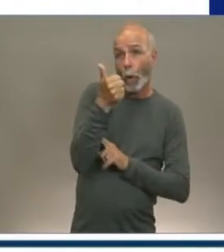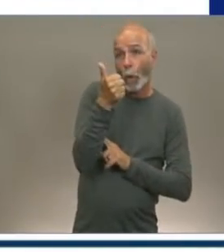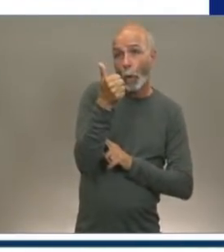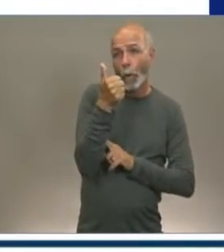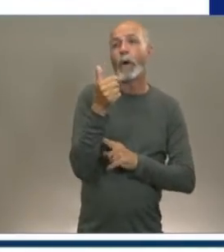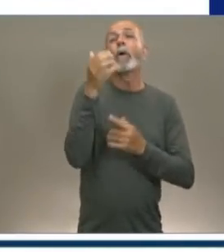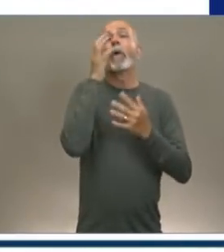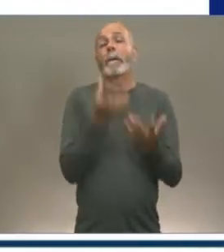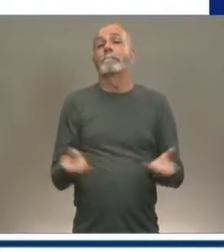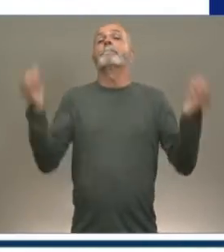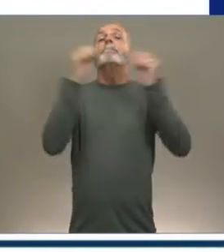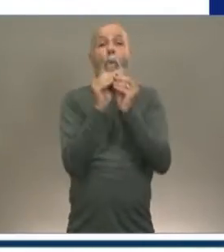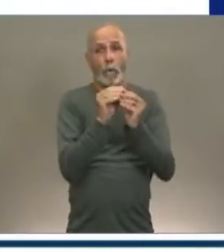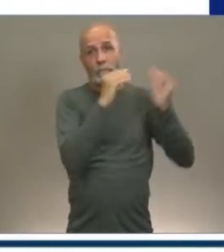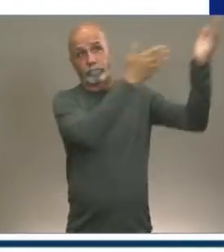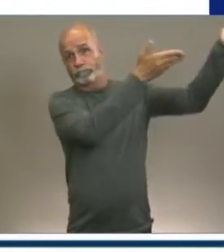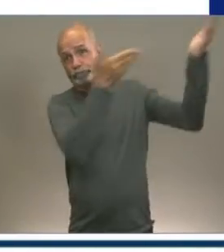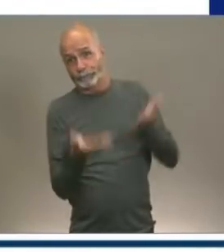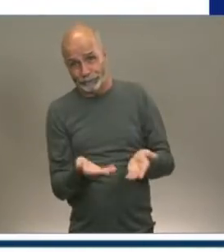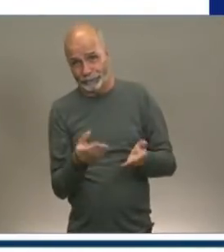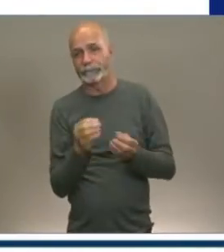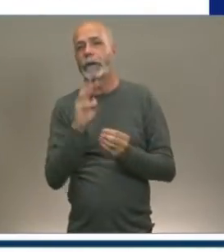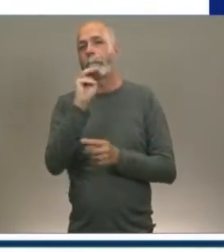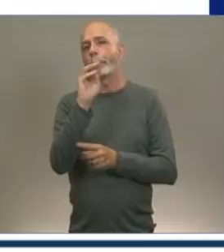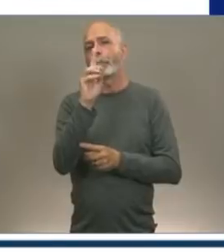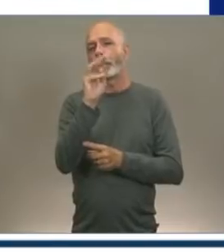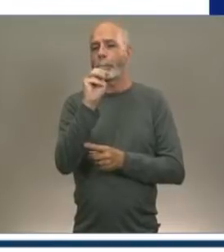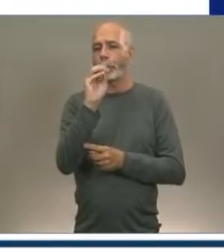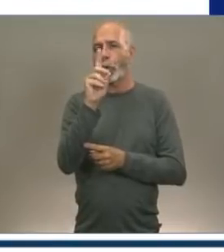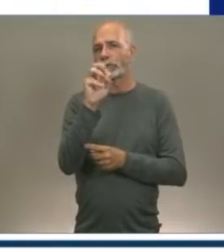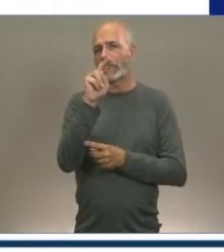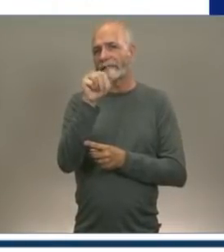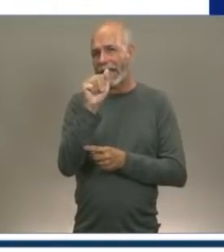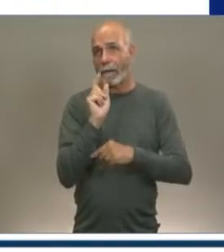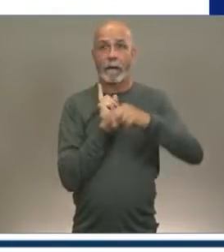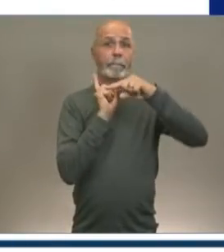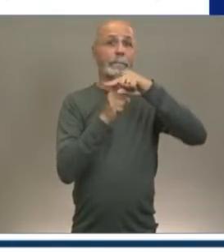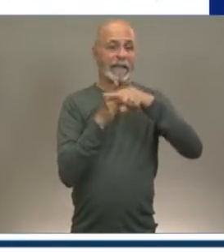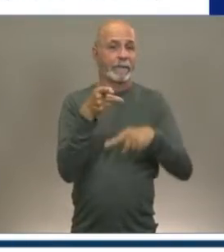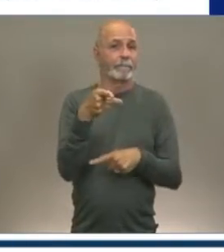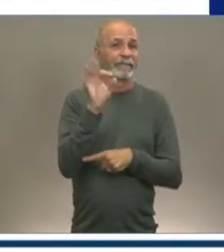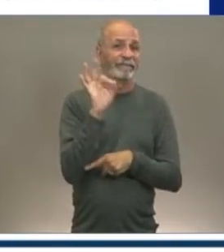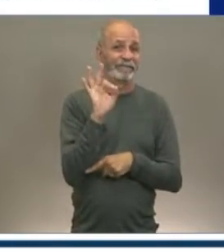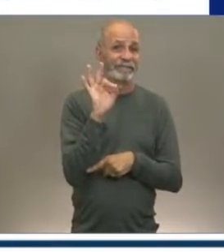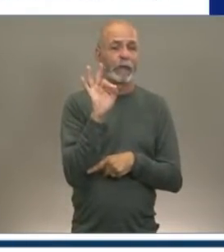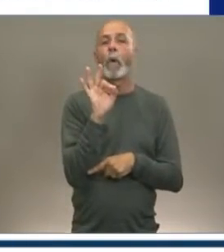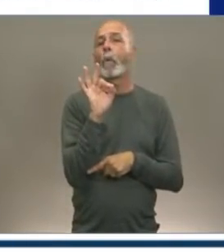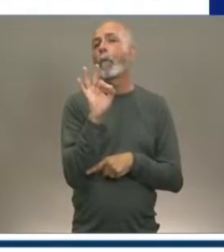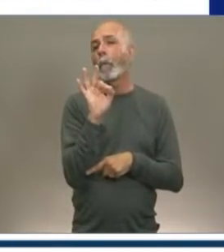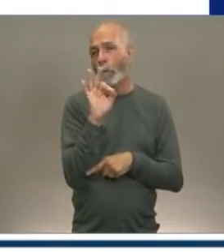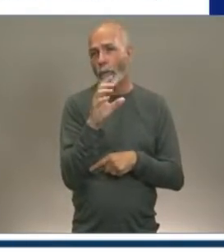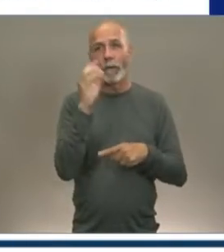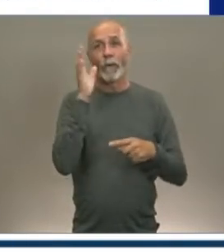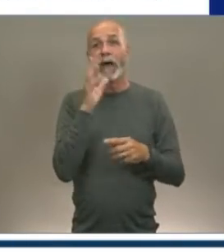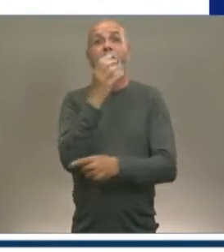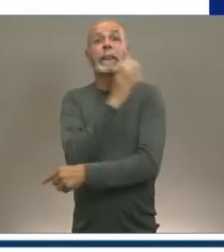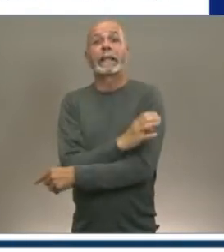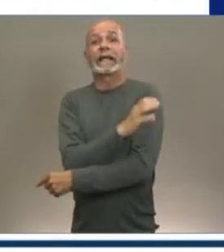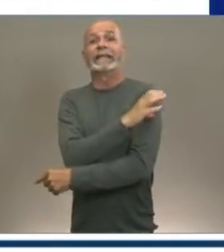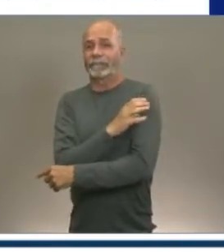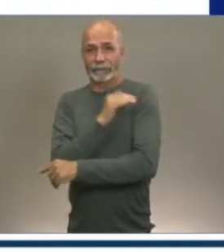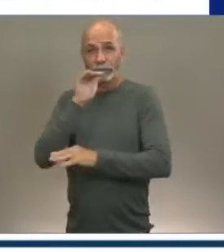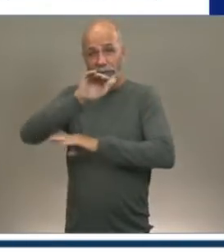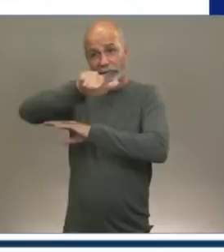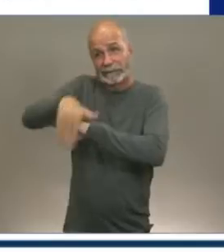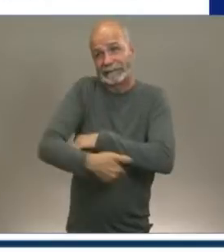Moderna, and that's in addition to the Pfizer delivery. Our clinics will be adding late hours and we'll be ramping up even more. So